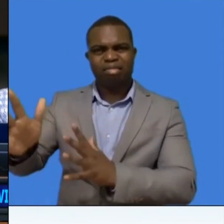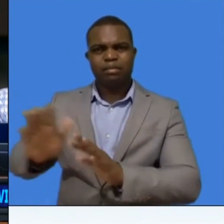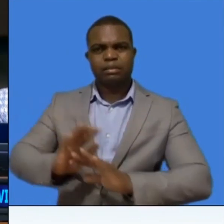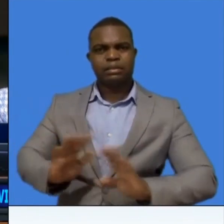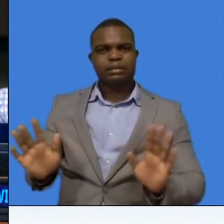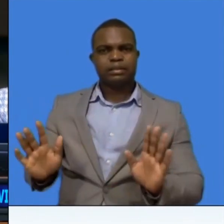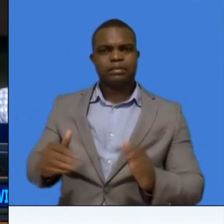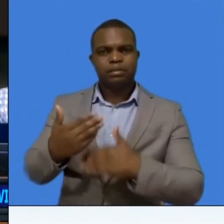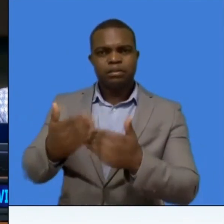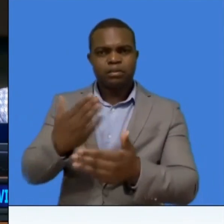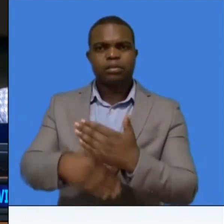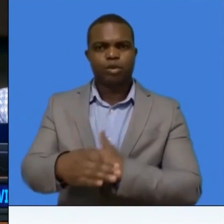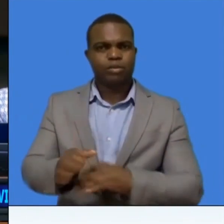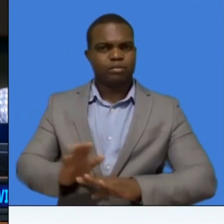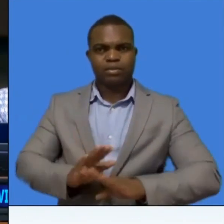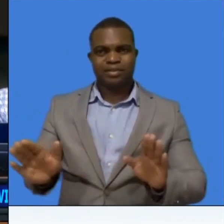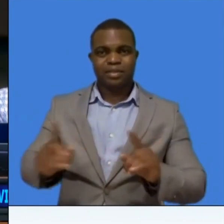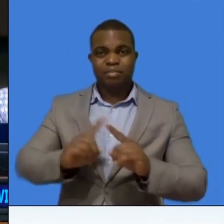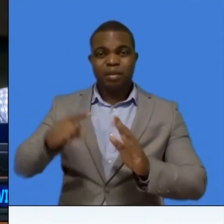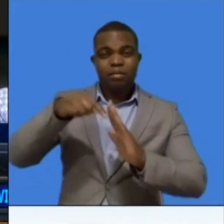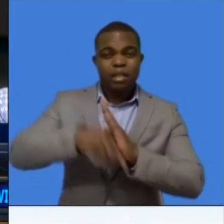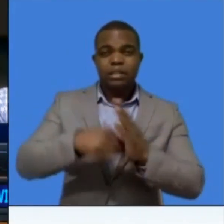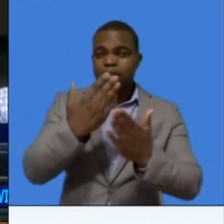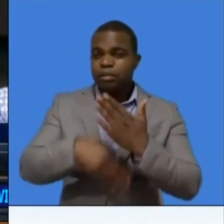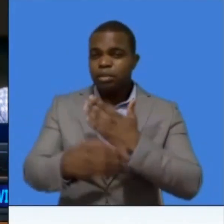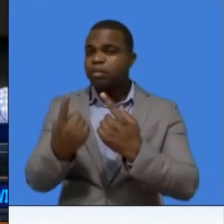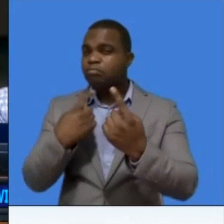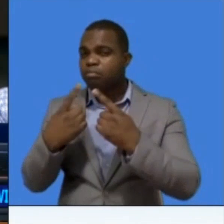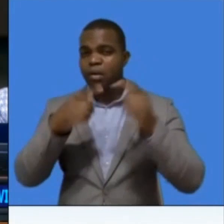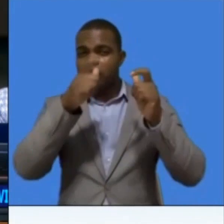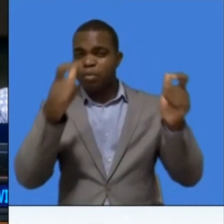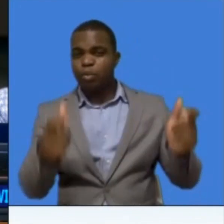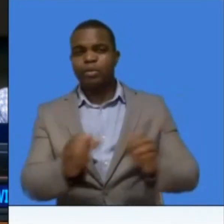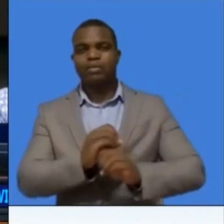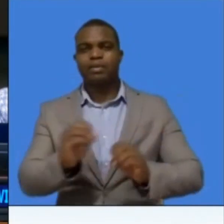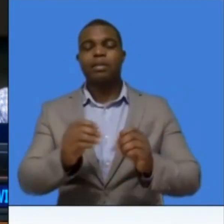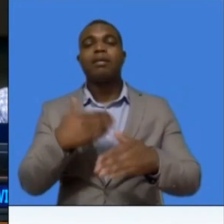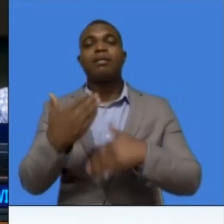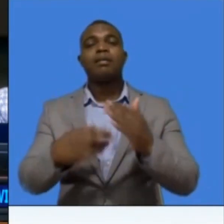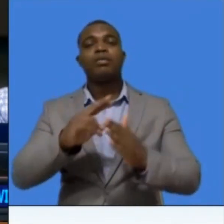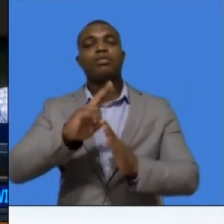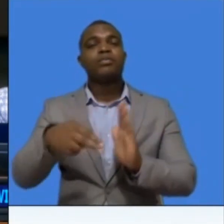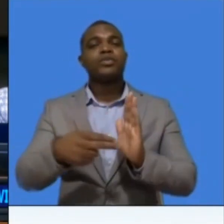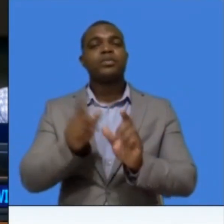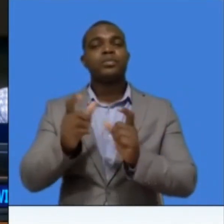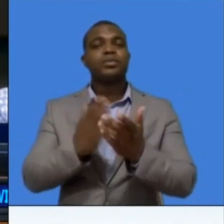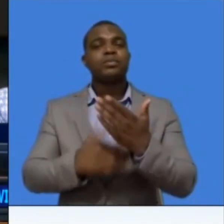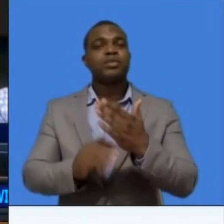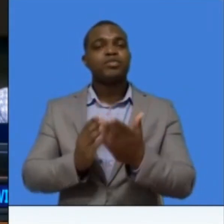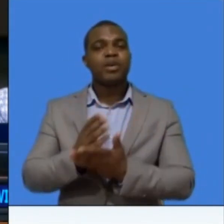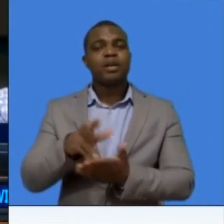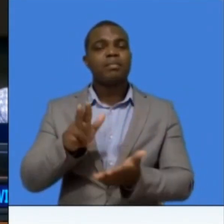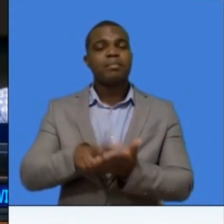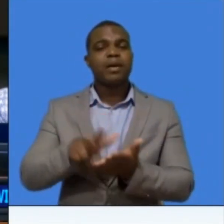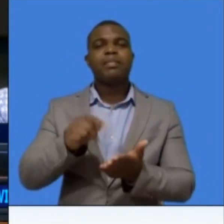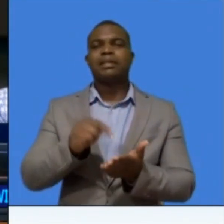of persons with disabilities are reflected in the global discourse taking place in multiple forums, whether it is the Sustainable Development